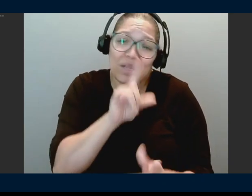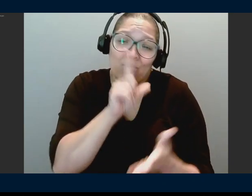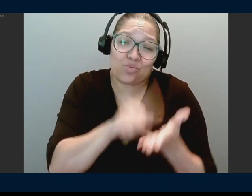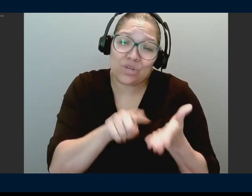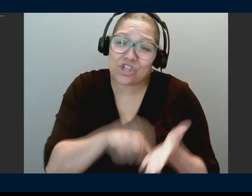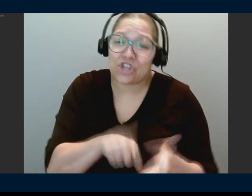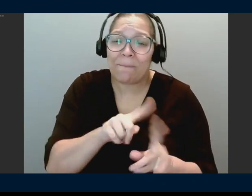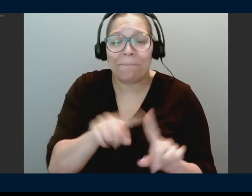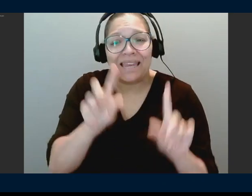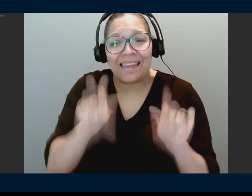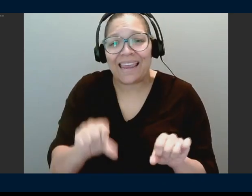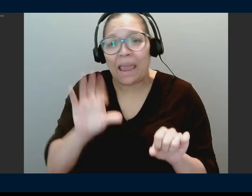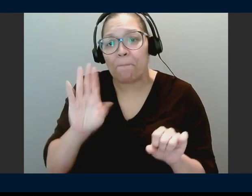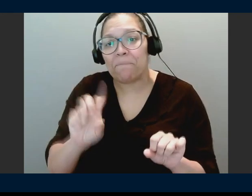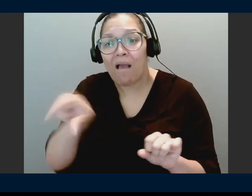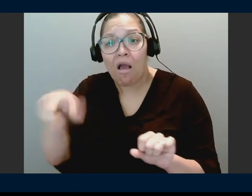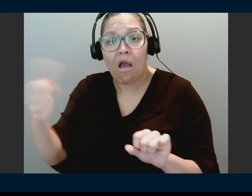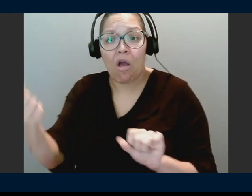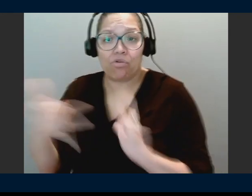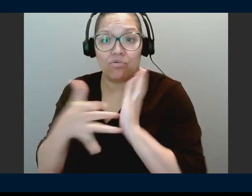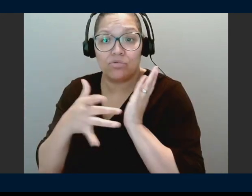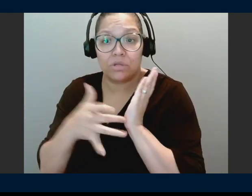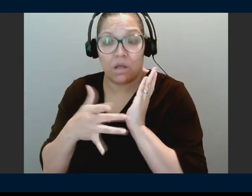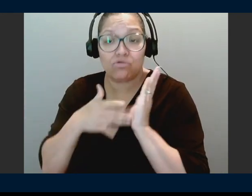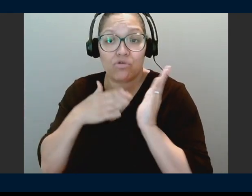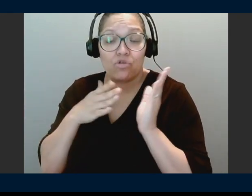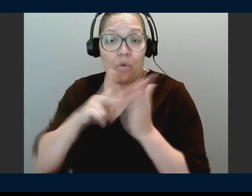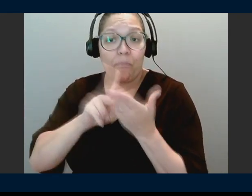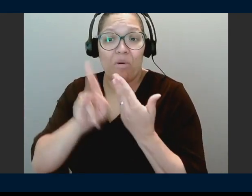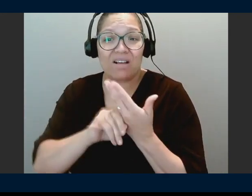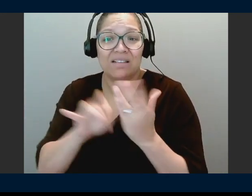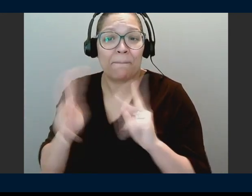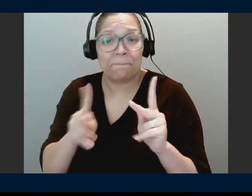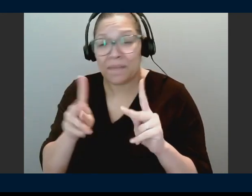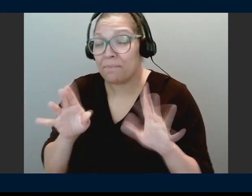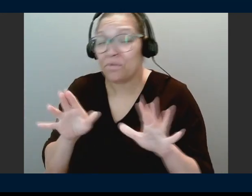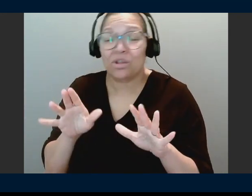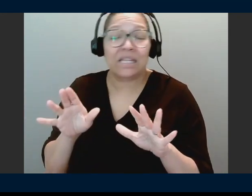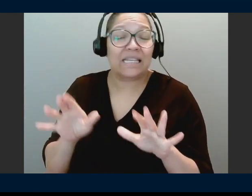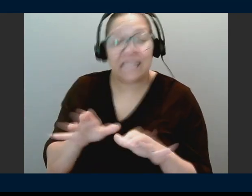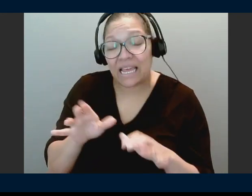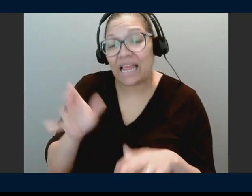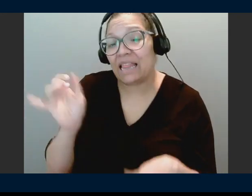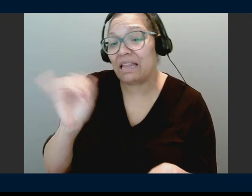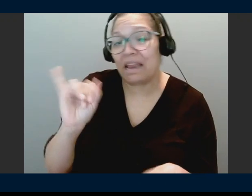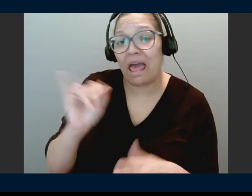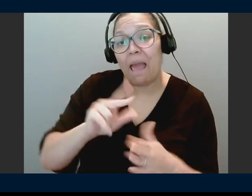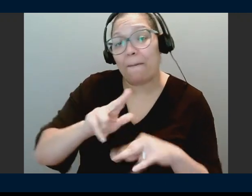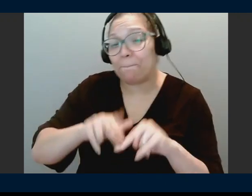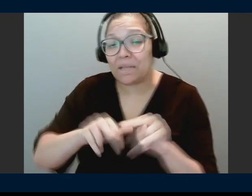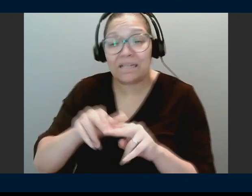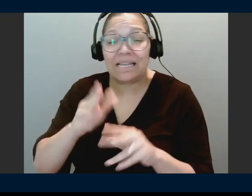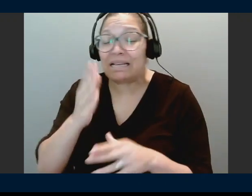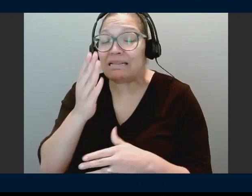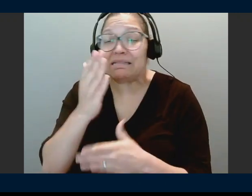some other technical project that people did, like building some device.